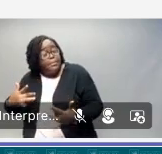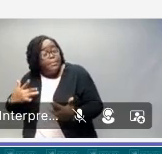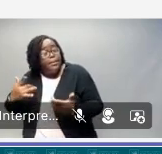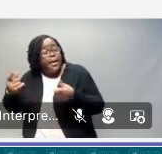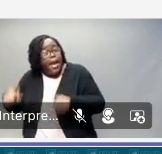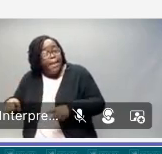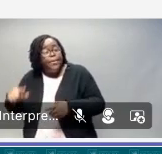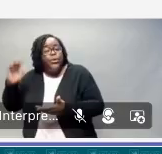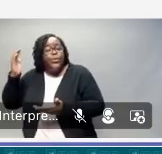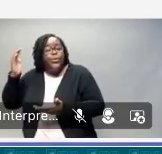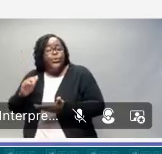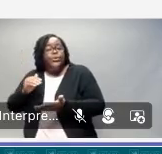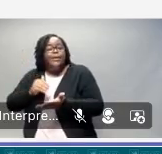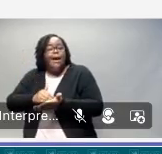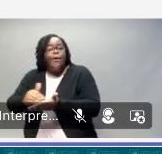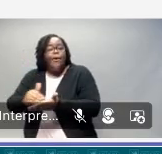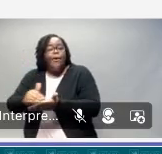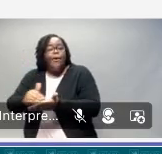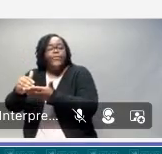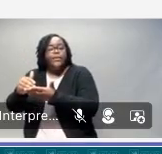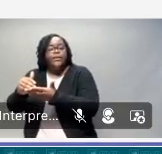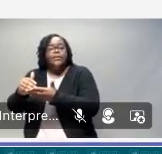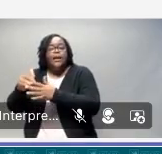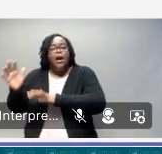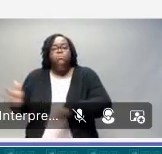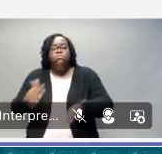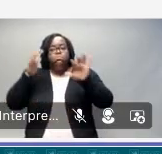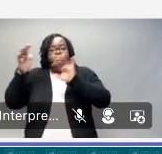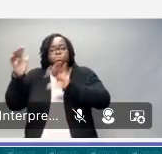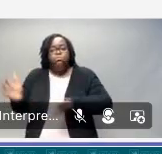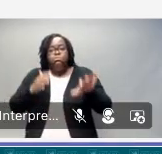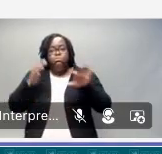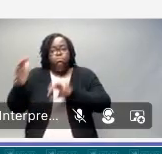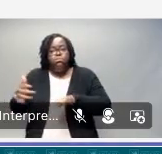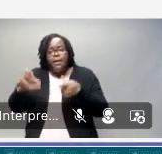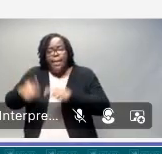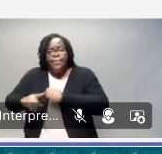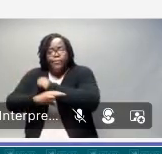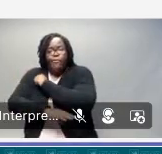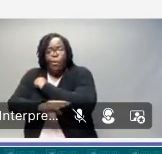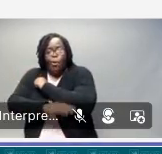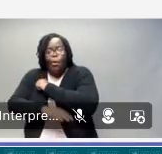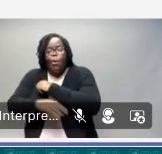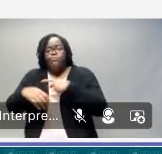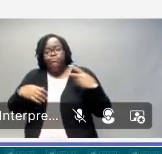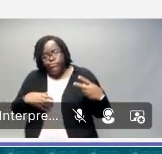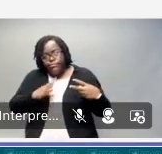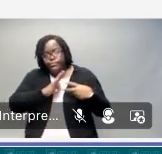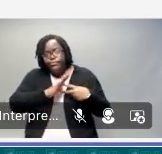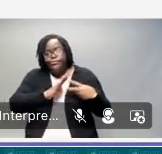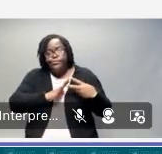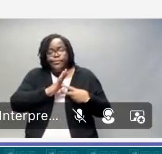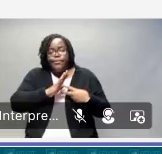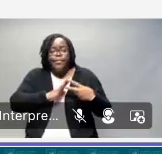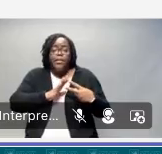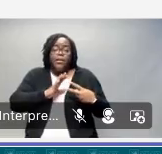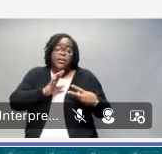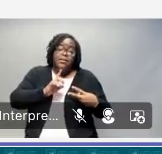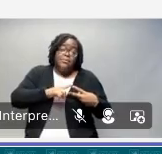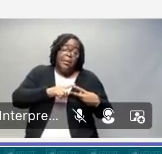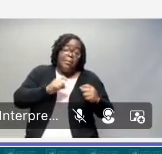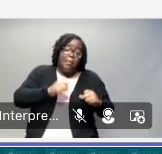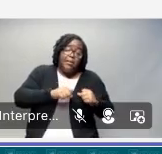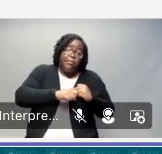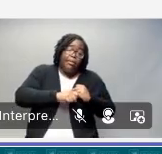the frequency of the number of Santa Ana wind events that we have in the fall. So one aspect is it could lengthen